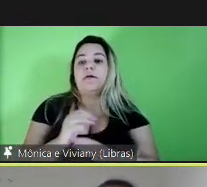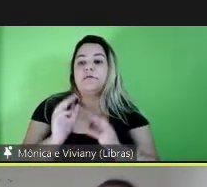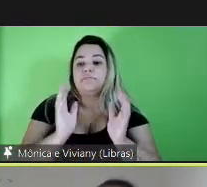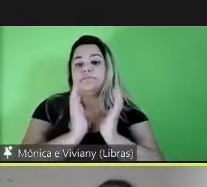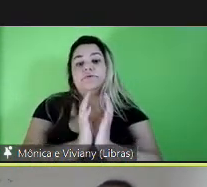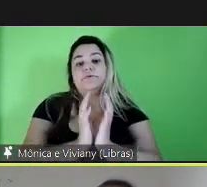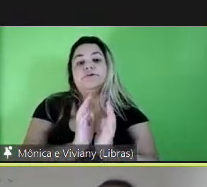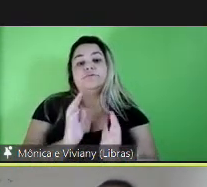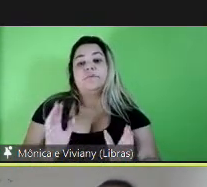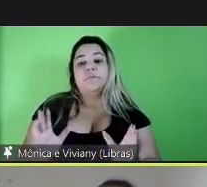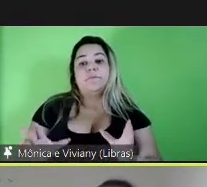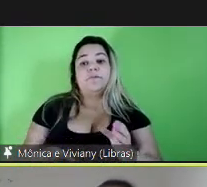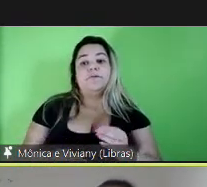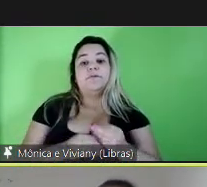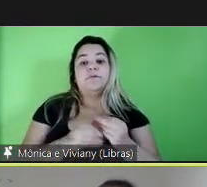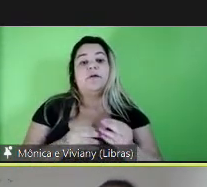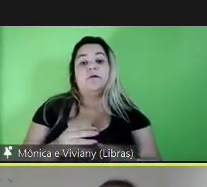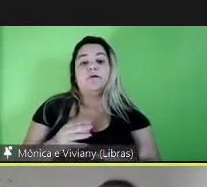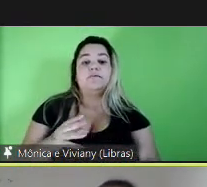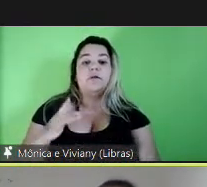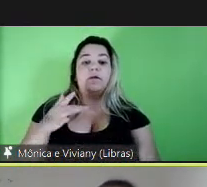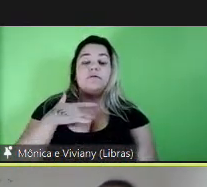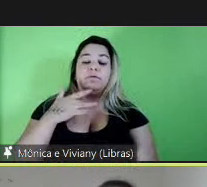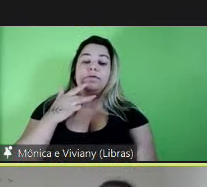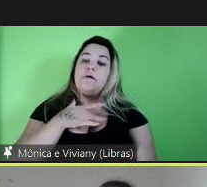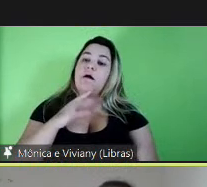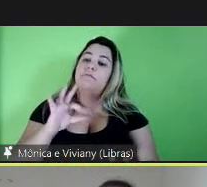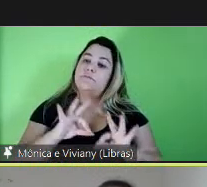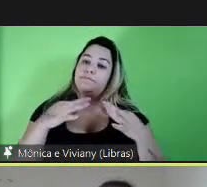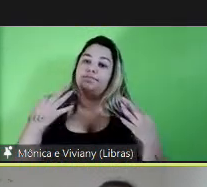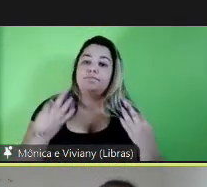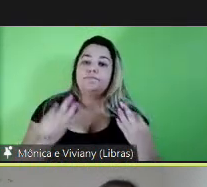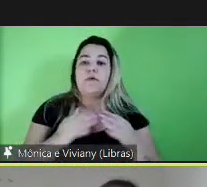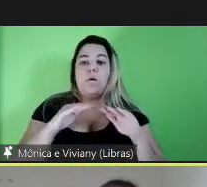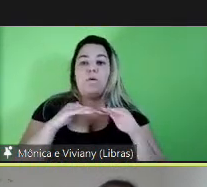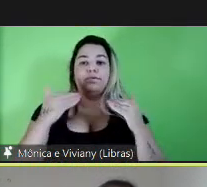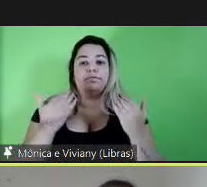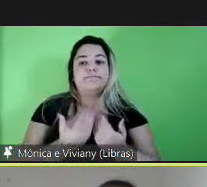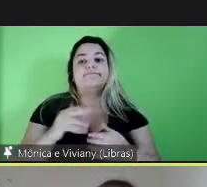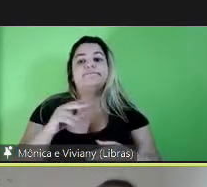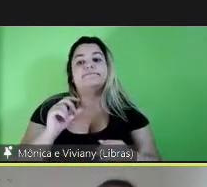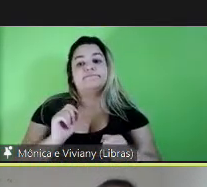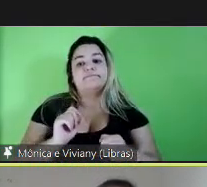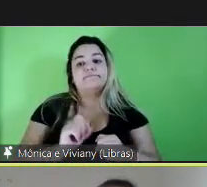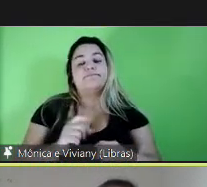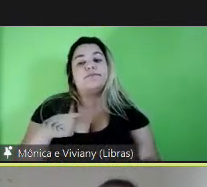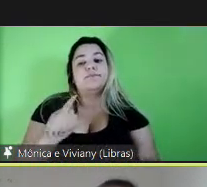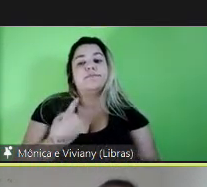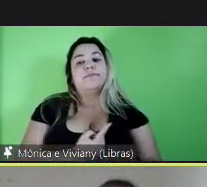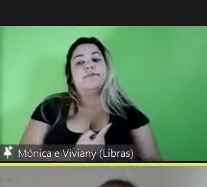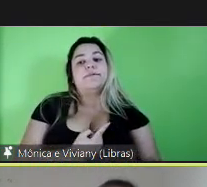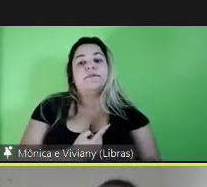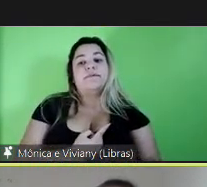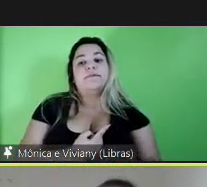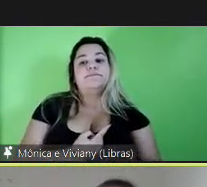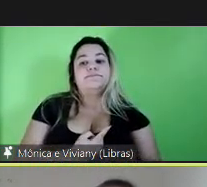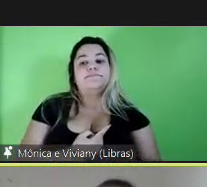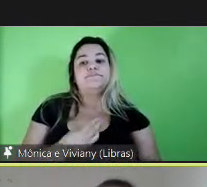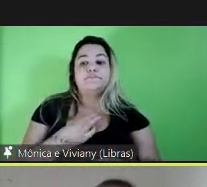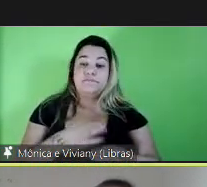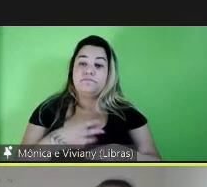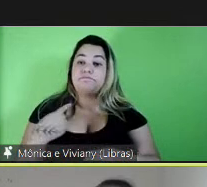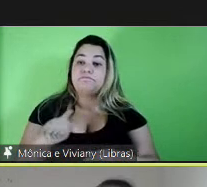support from the for people who integrate family health care and who are part of this territory. So in my